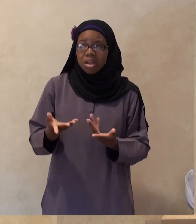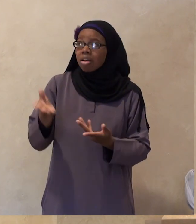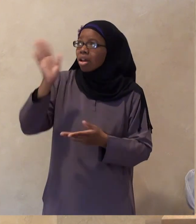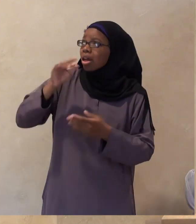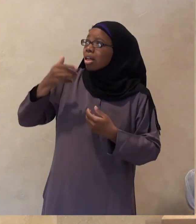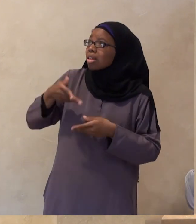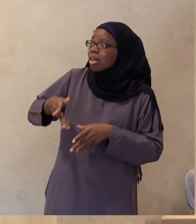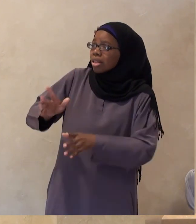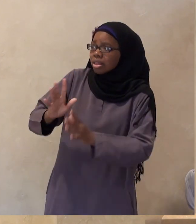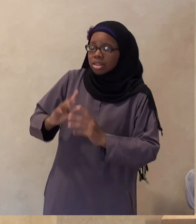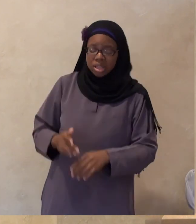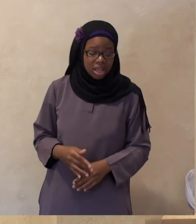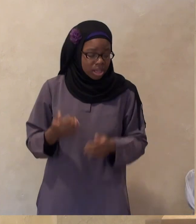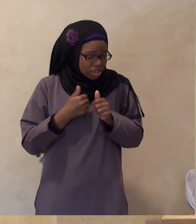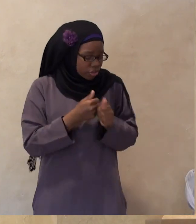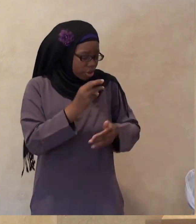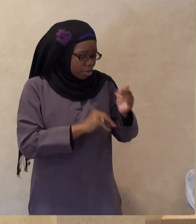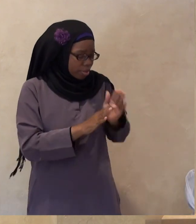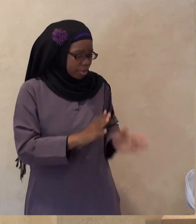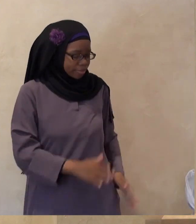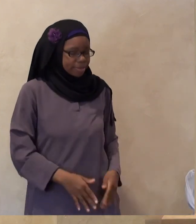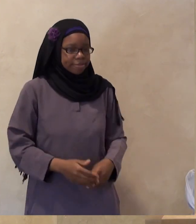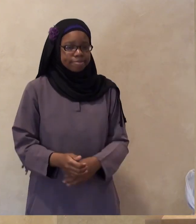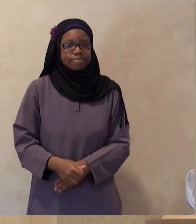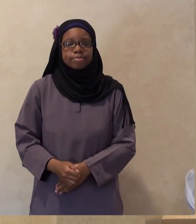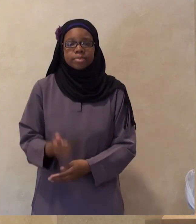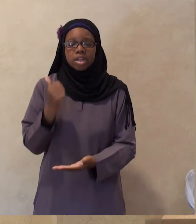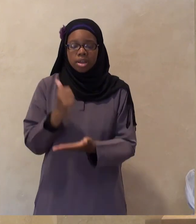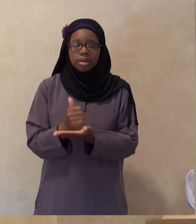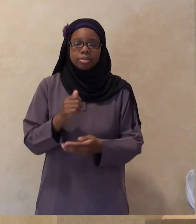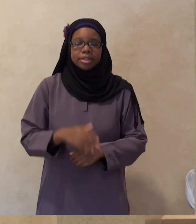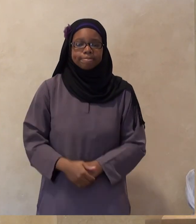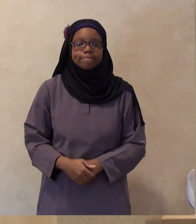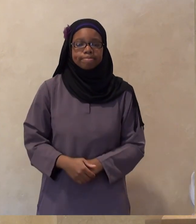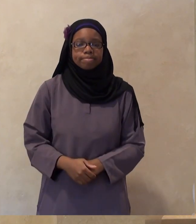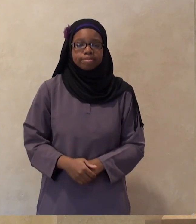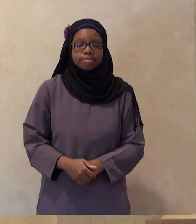sallam. Ameen wa akhiru da'wana alhamdulillahi rabbil alameen. We have 5 minutes for sunnah.